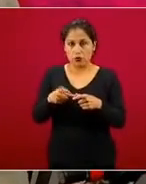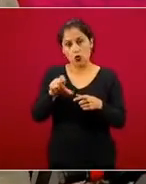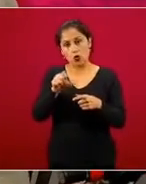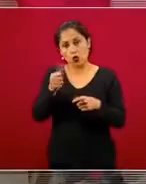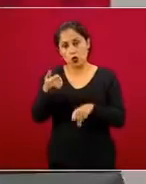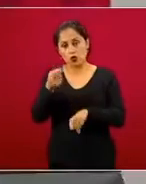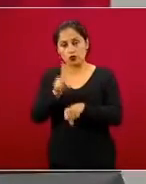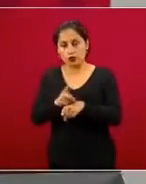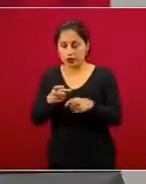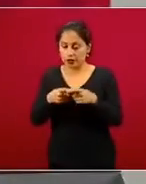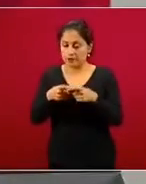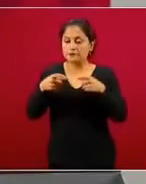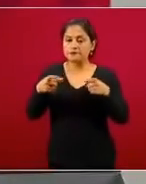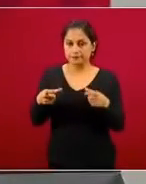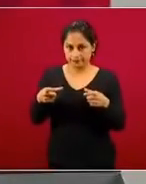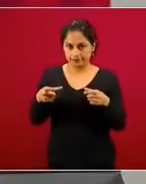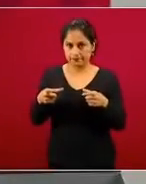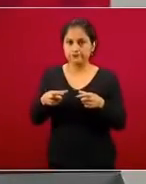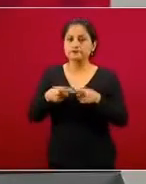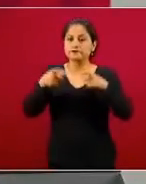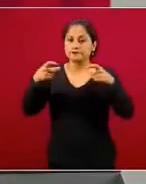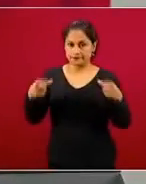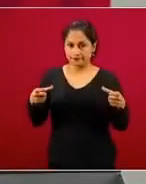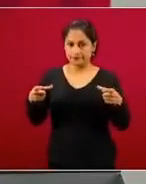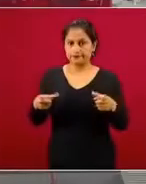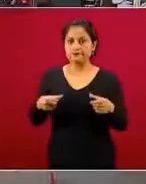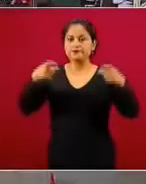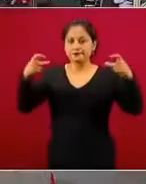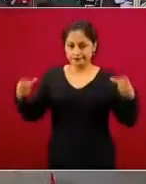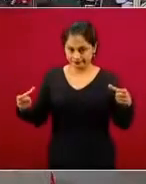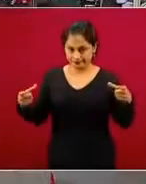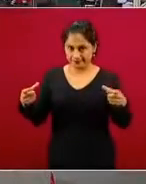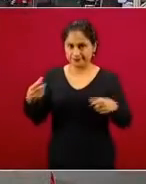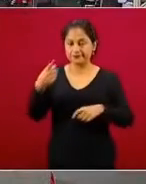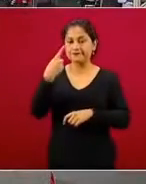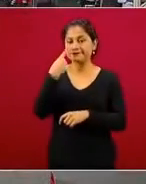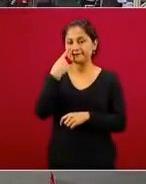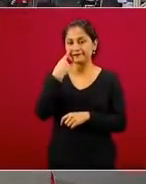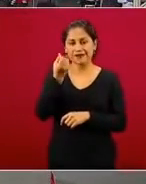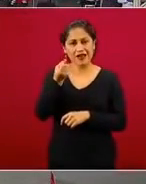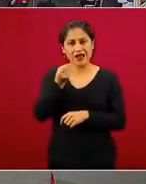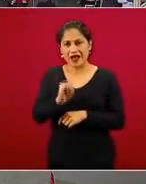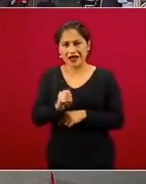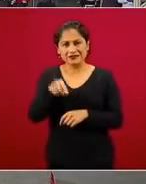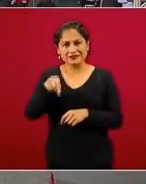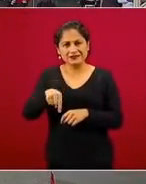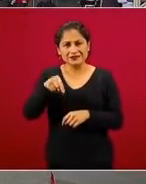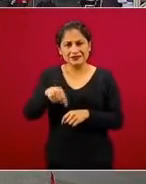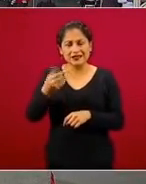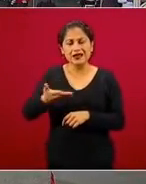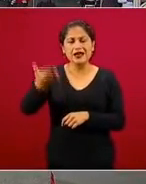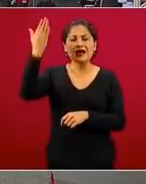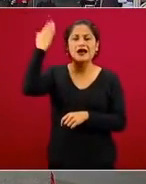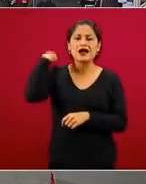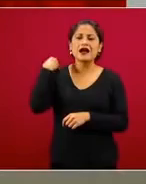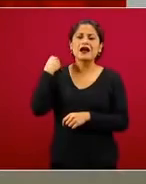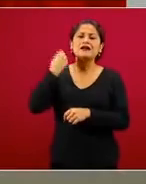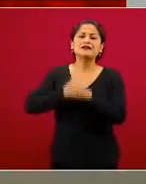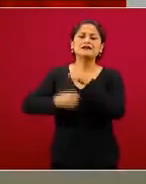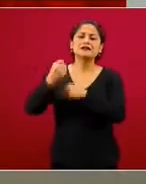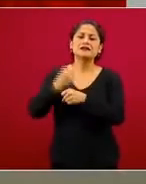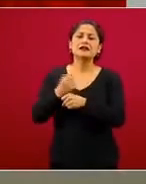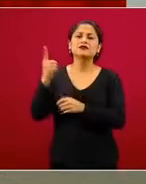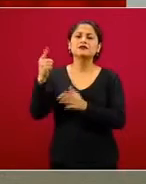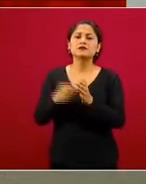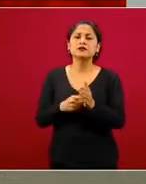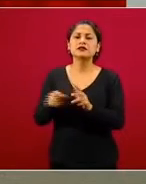it's a percentage, it's a proportion that is the number is higher by